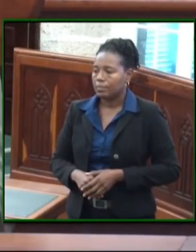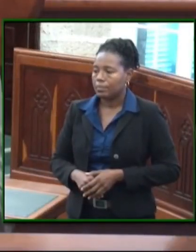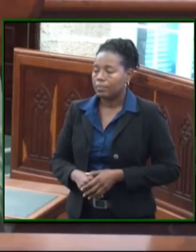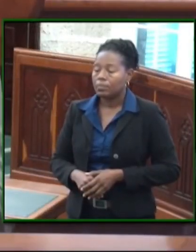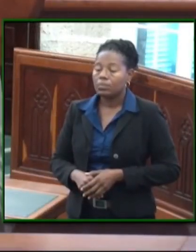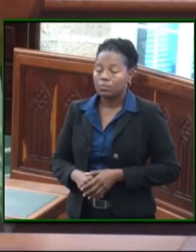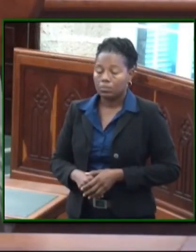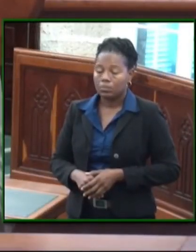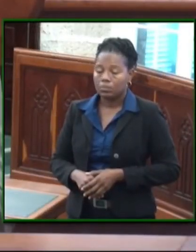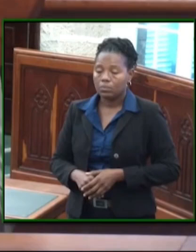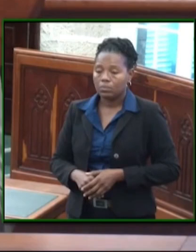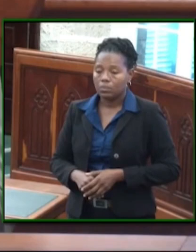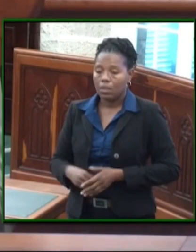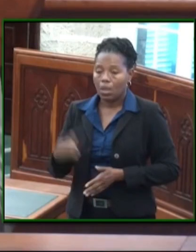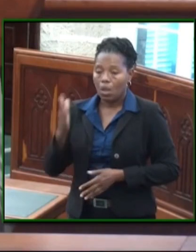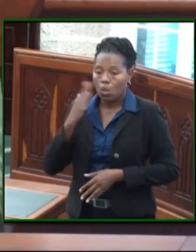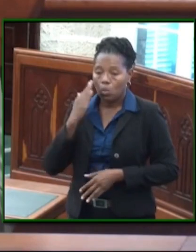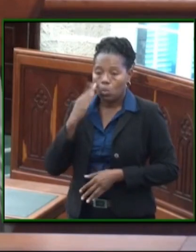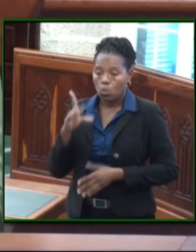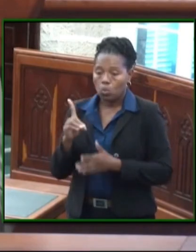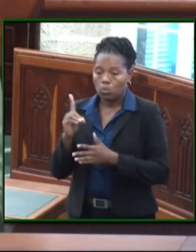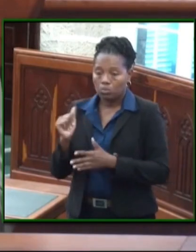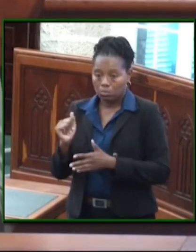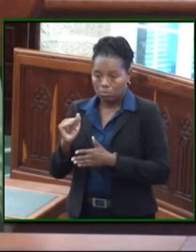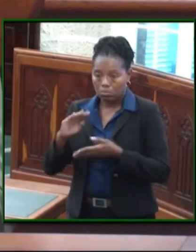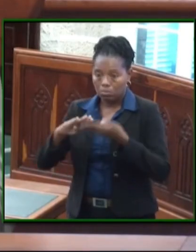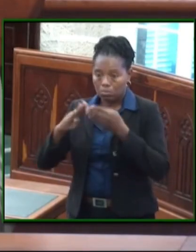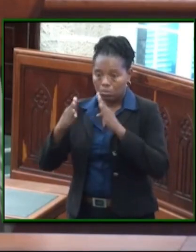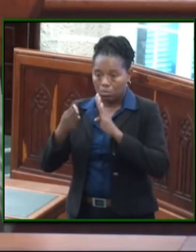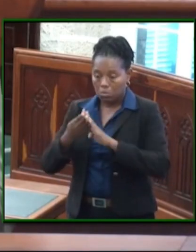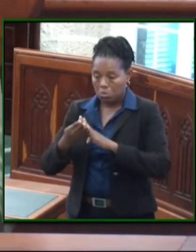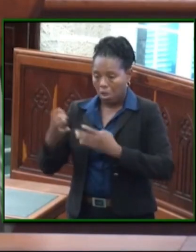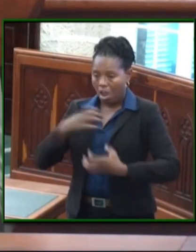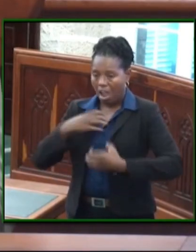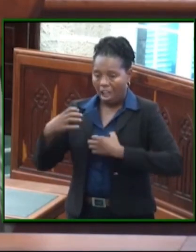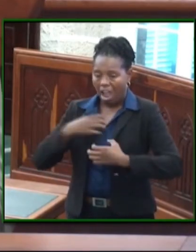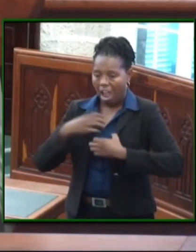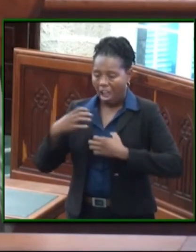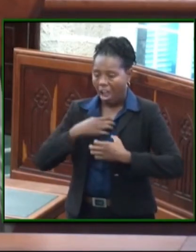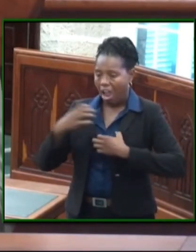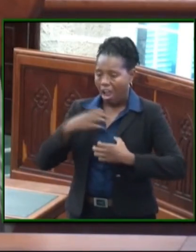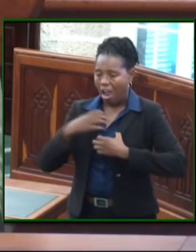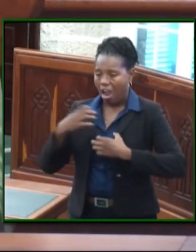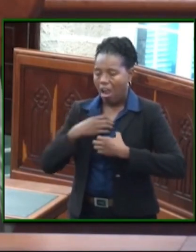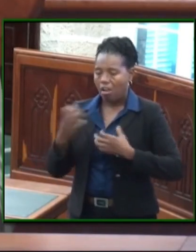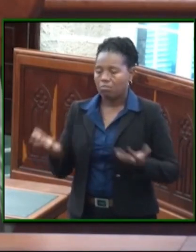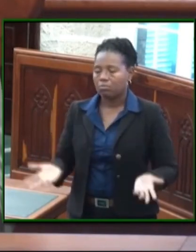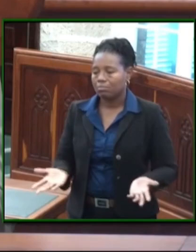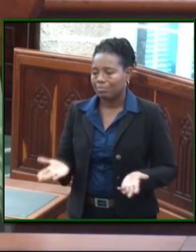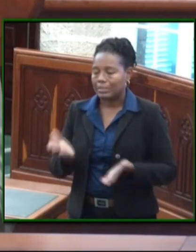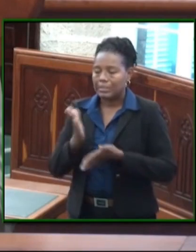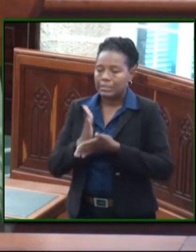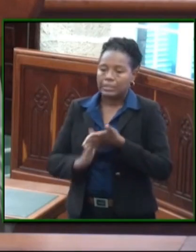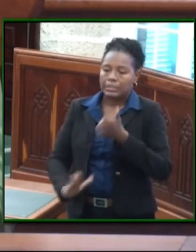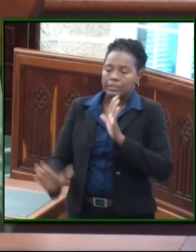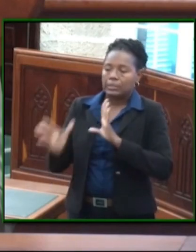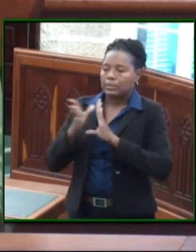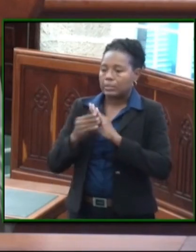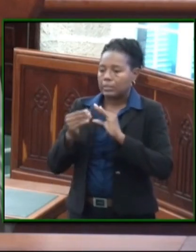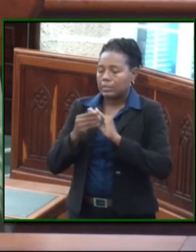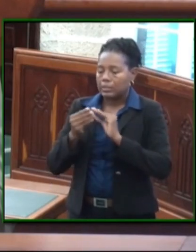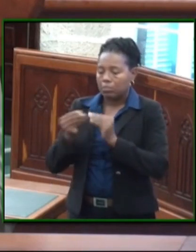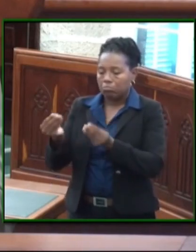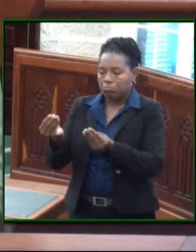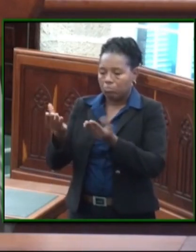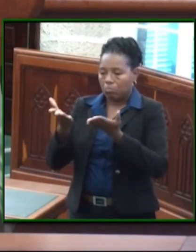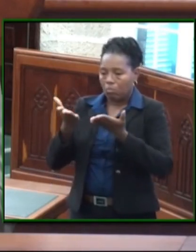disabled community was complaining. Some of them said to me once